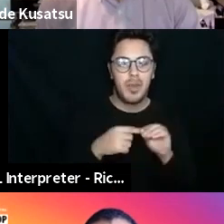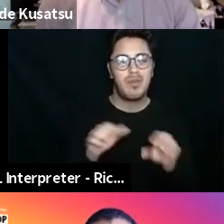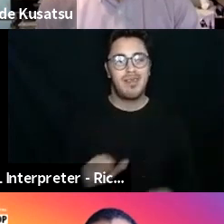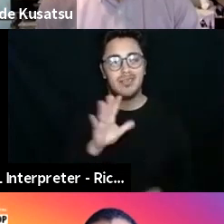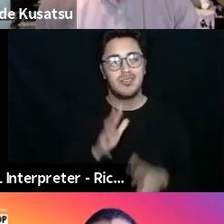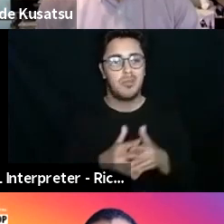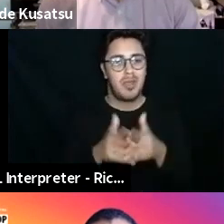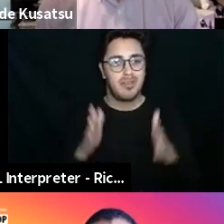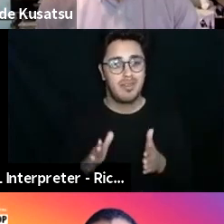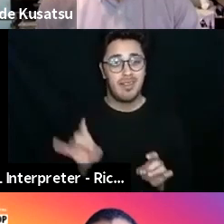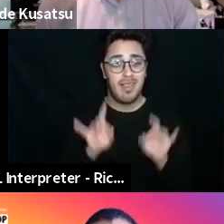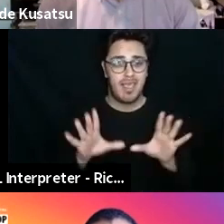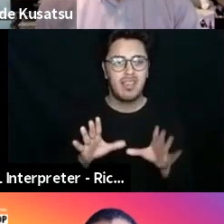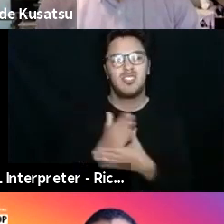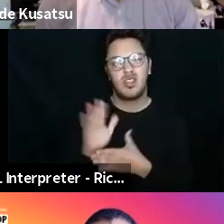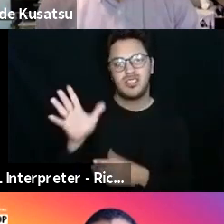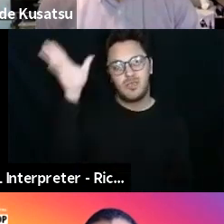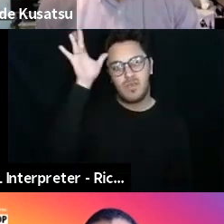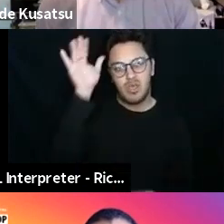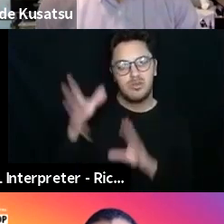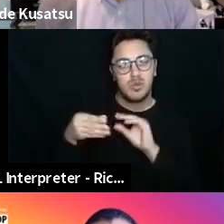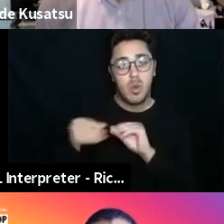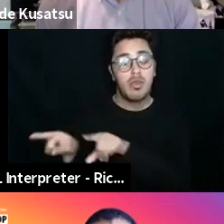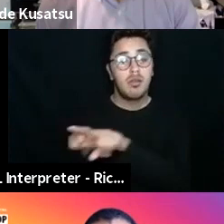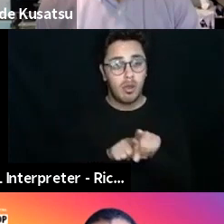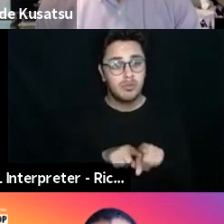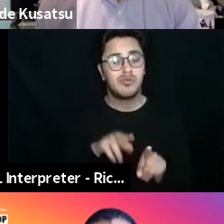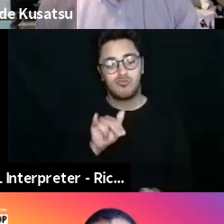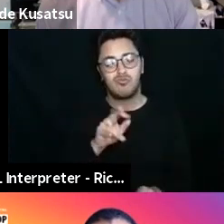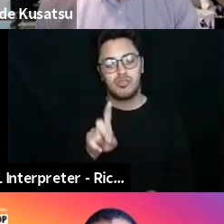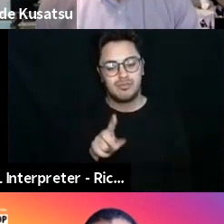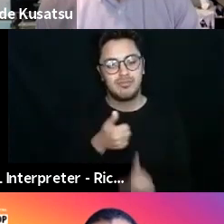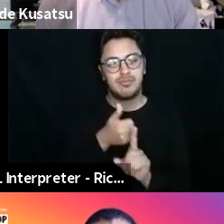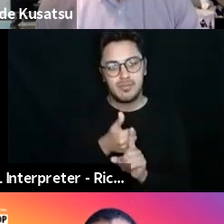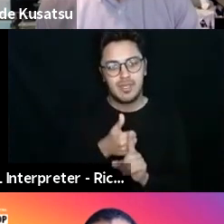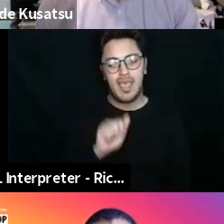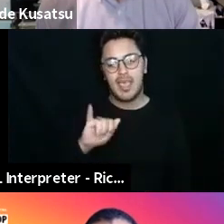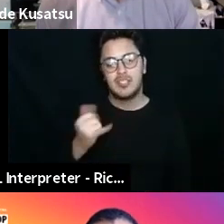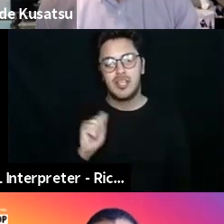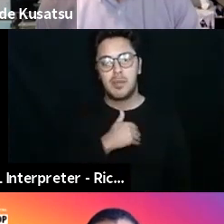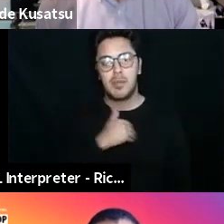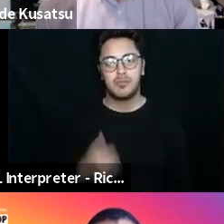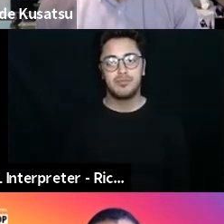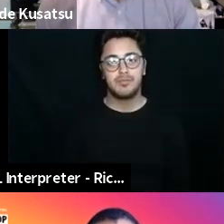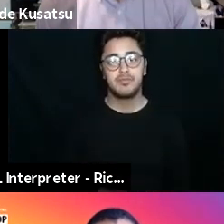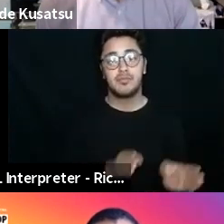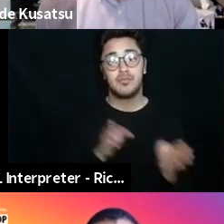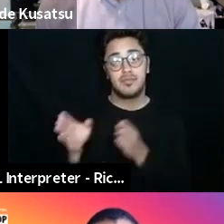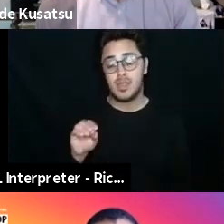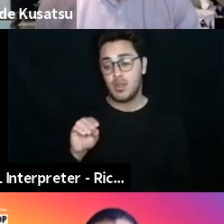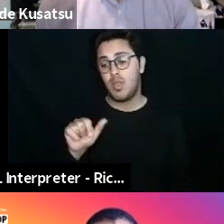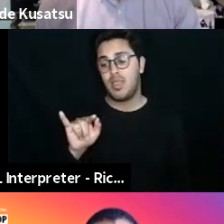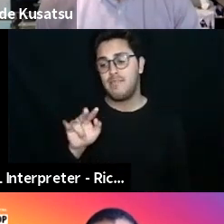his father's story. Richard is also an AAJA member. Olivia Munn is an actor